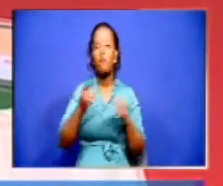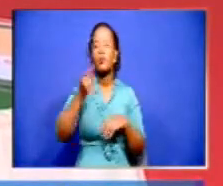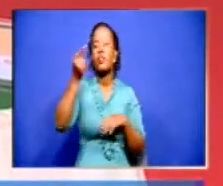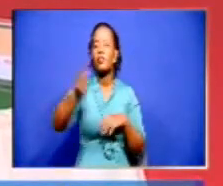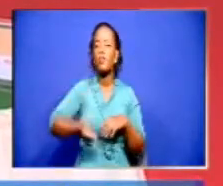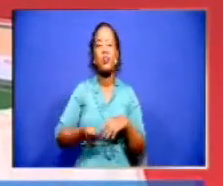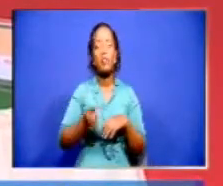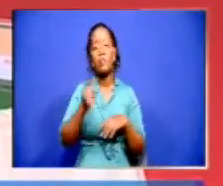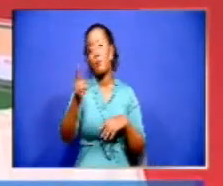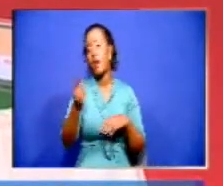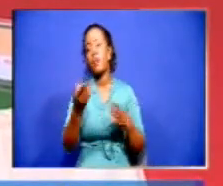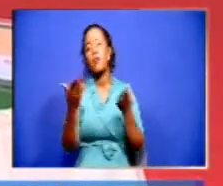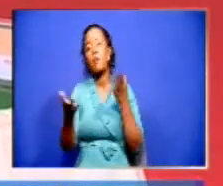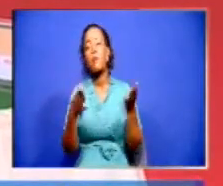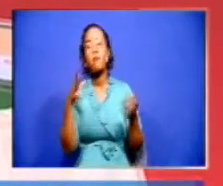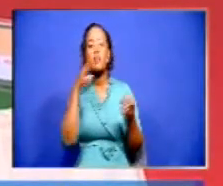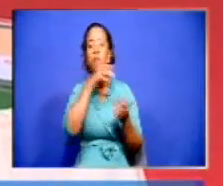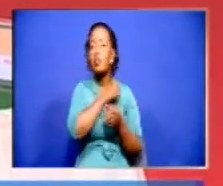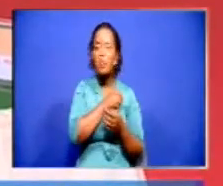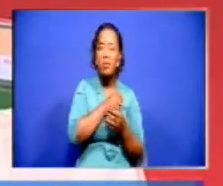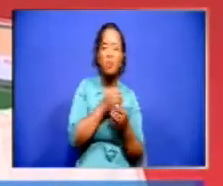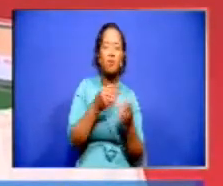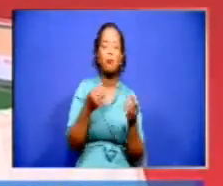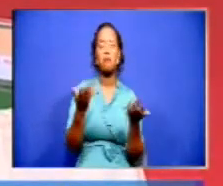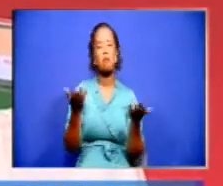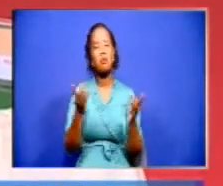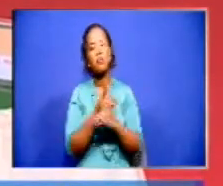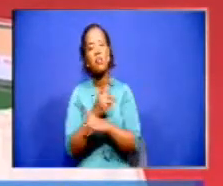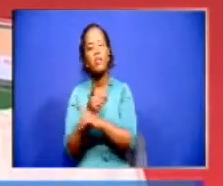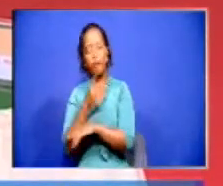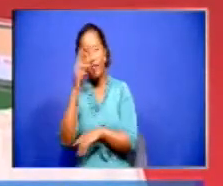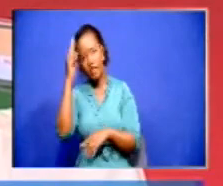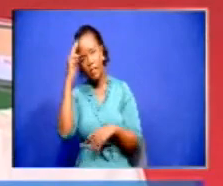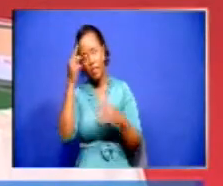one of the judges may not be available for one or two reasons.